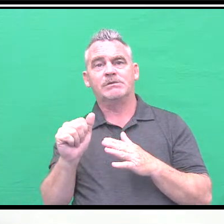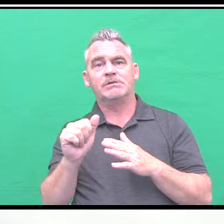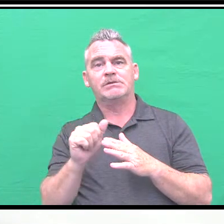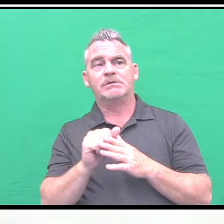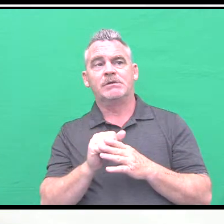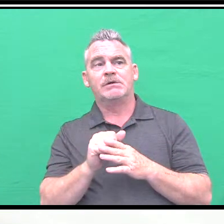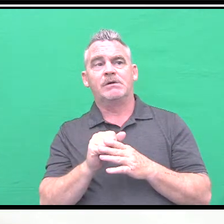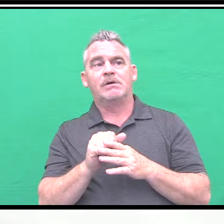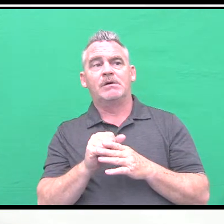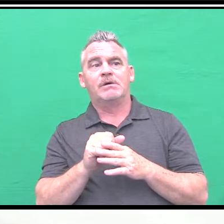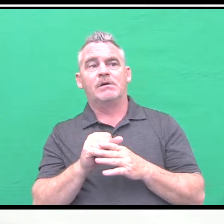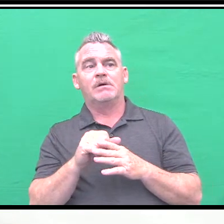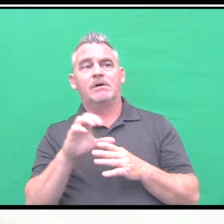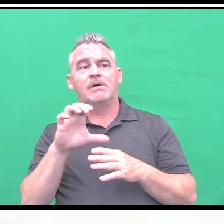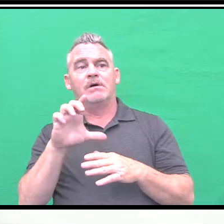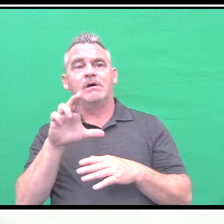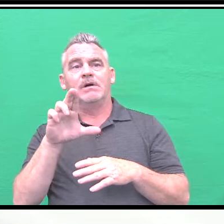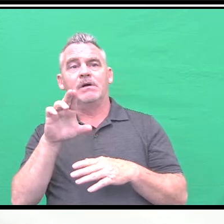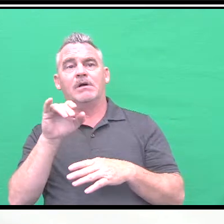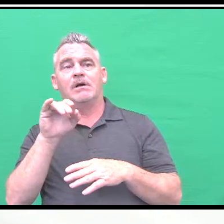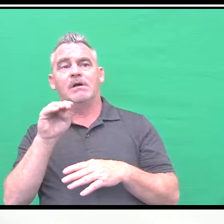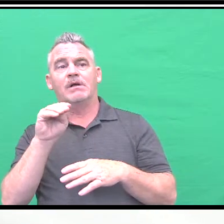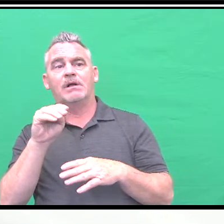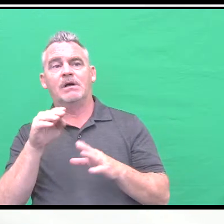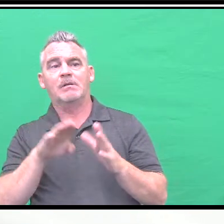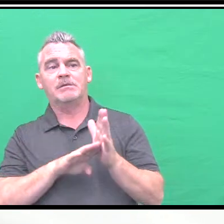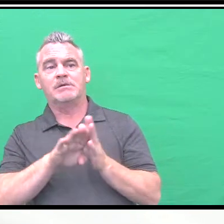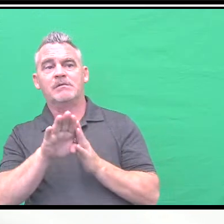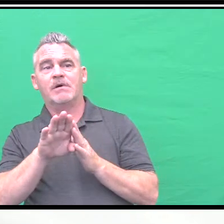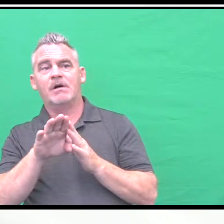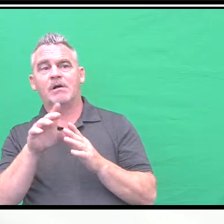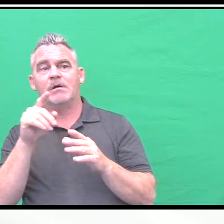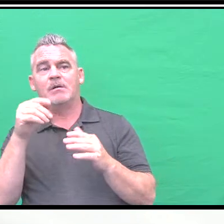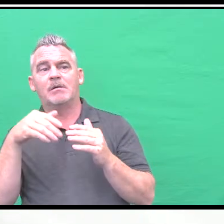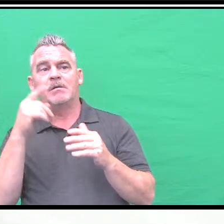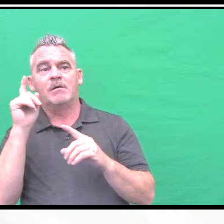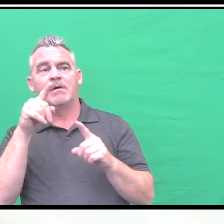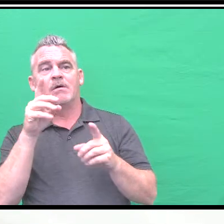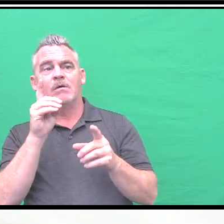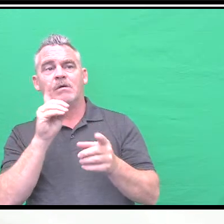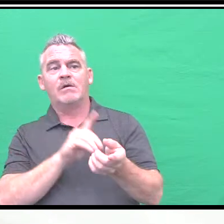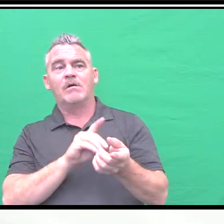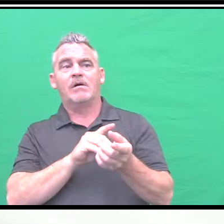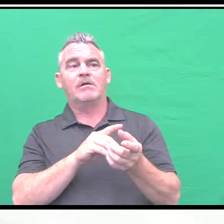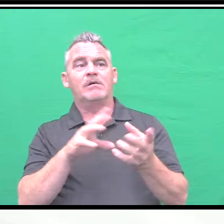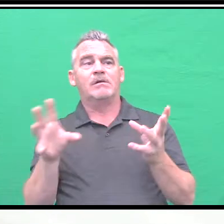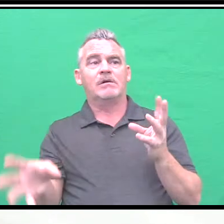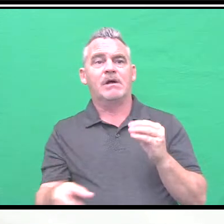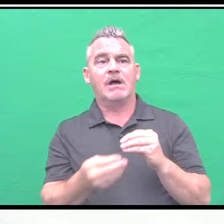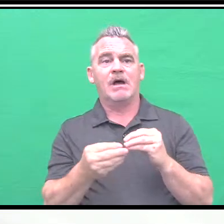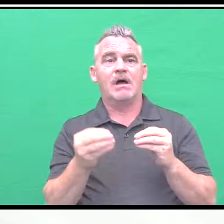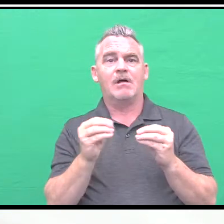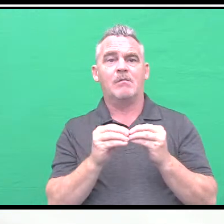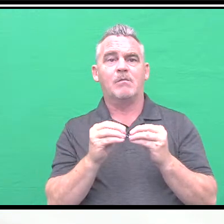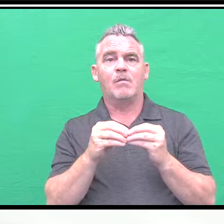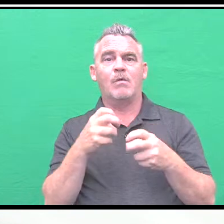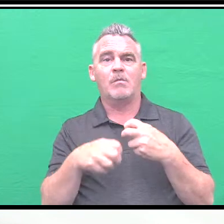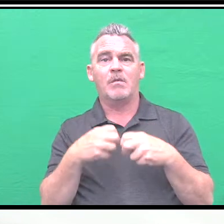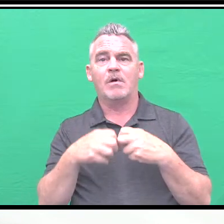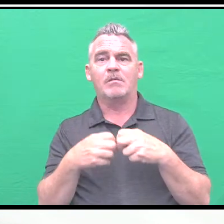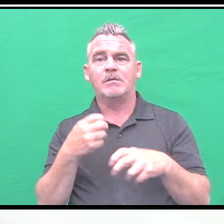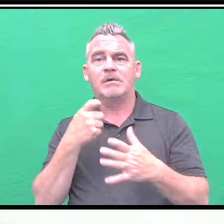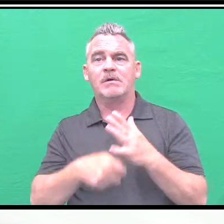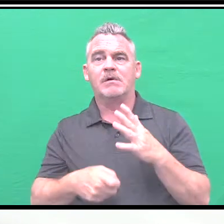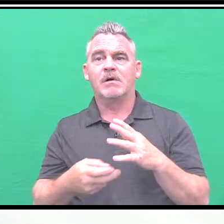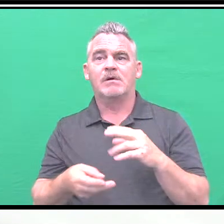claims still develop over time because as people go to the doctor, there may add on more body parts, or the cost may go up. And with